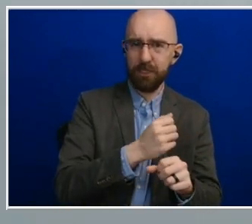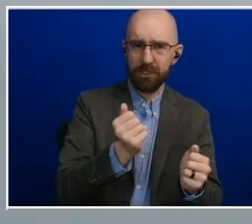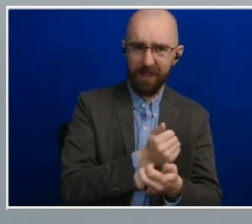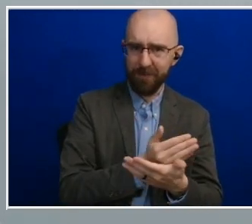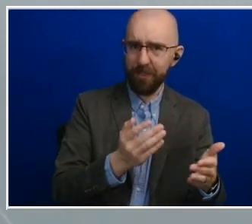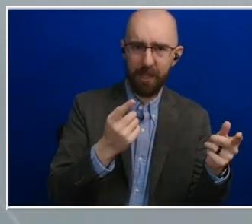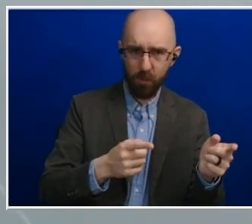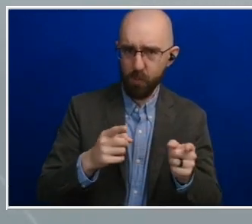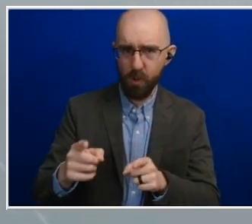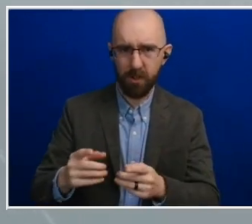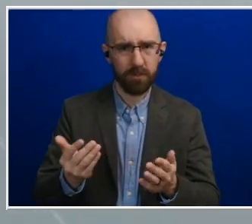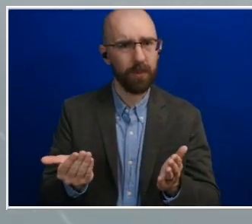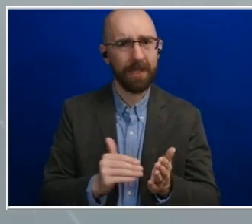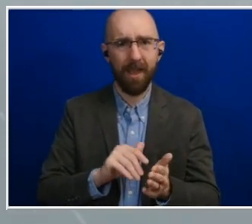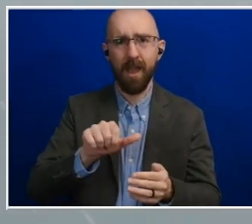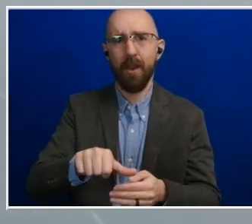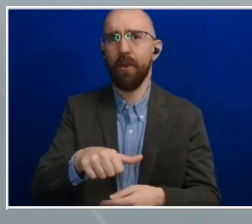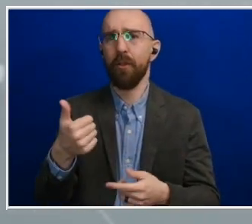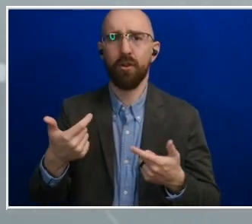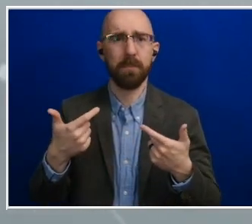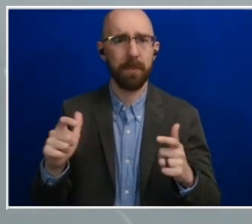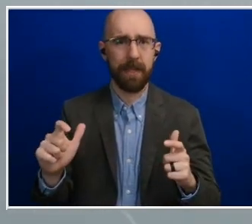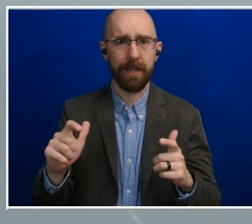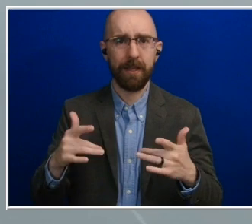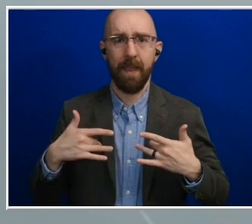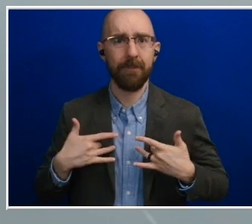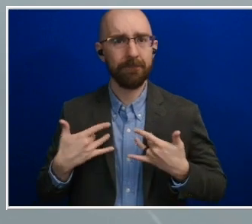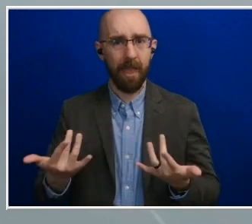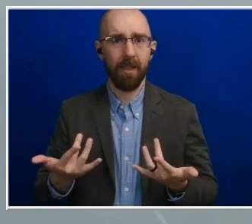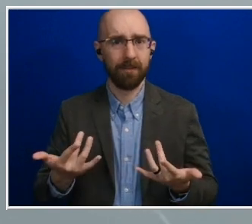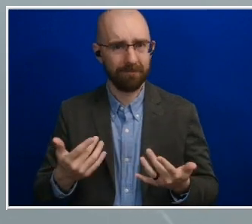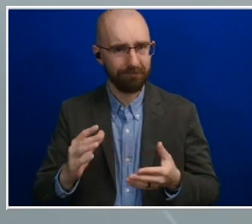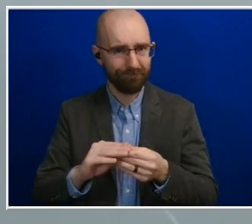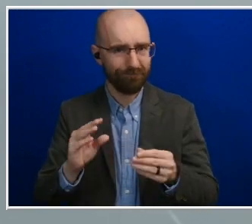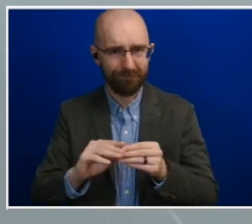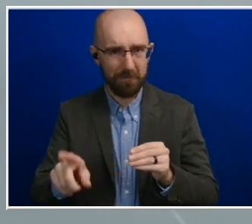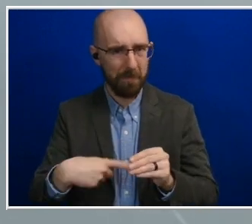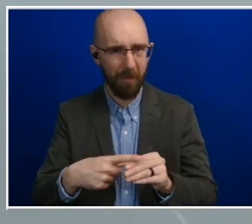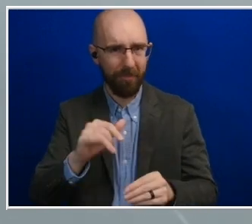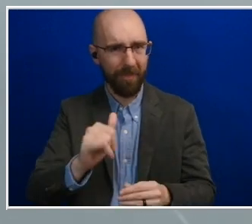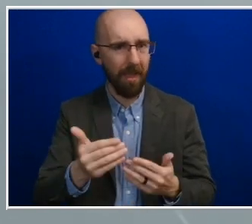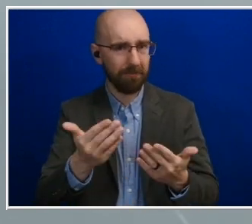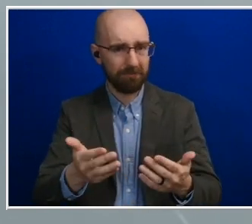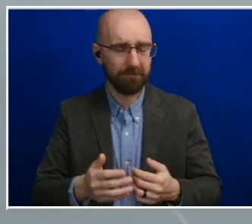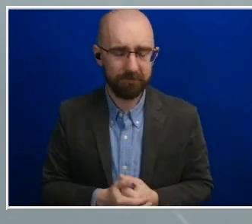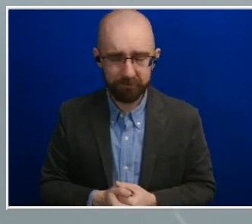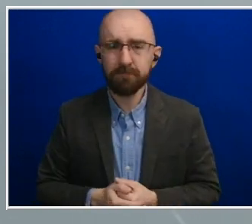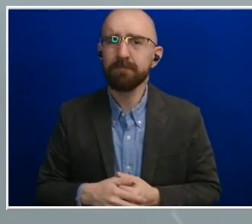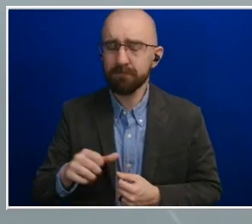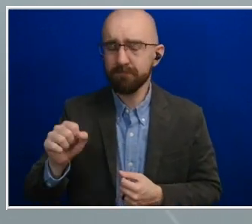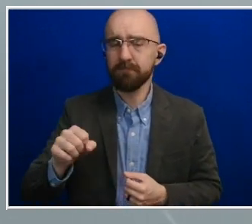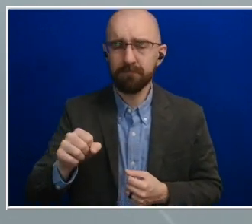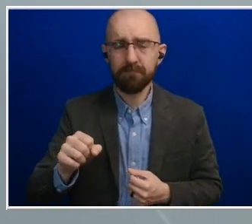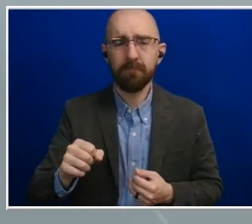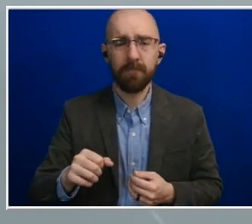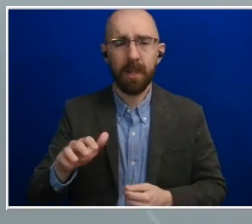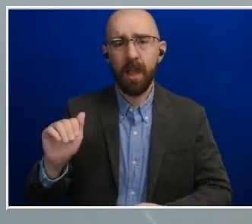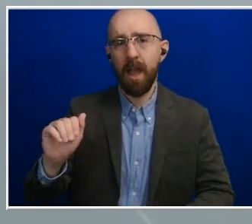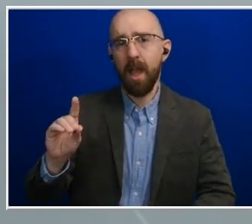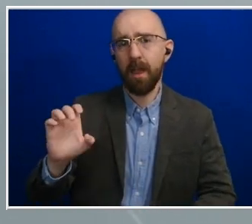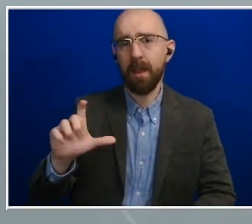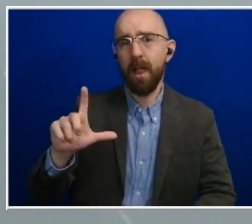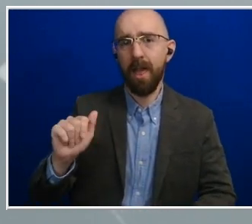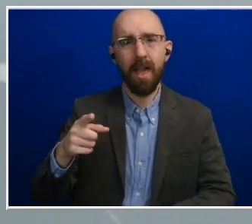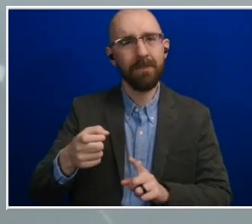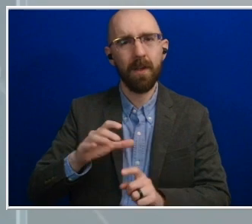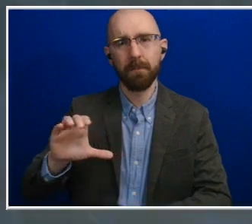another big event. Yeah. Tell us a little bit about this. So about Adela, well, she's from the Czech Republic. She's